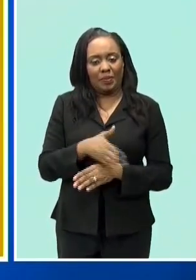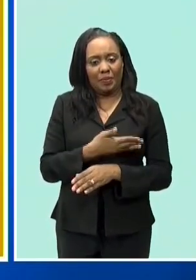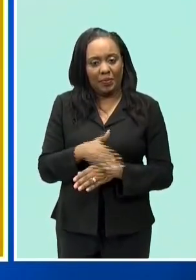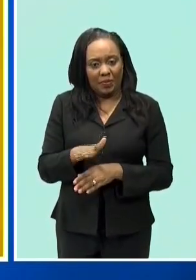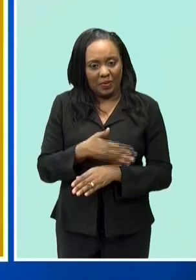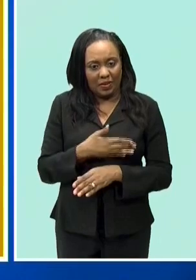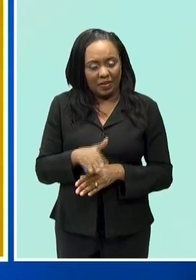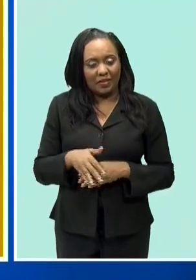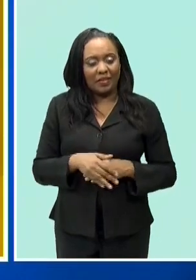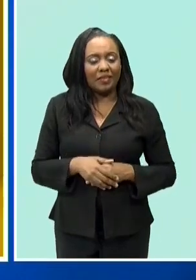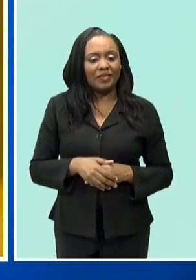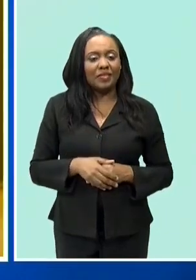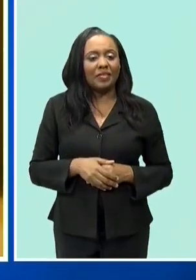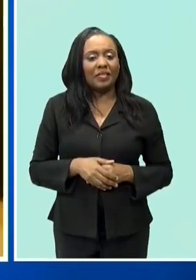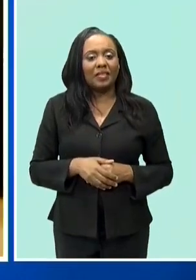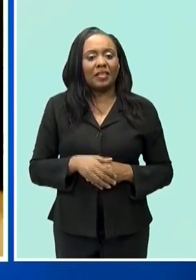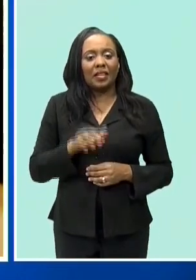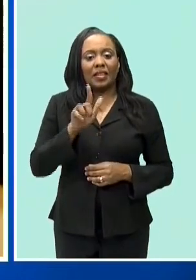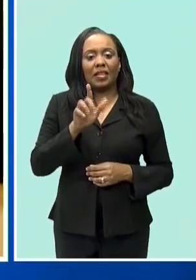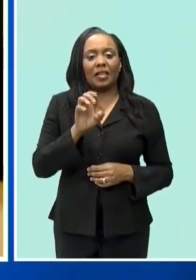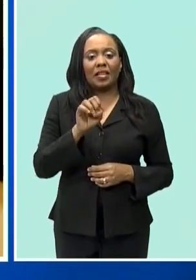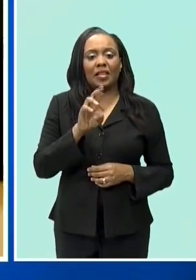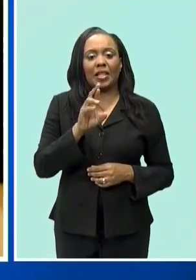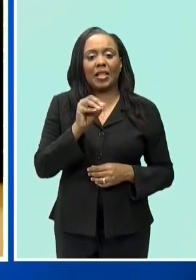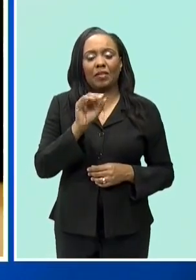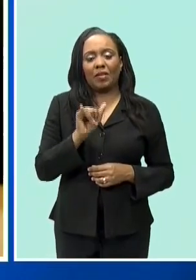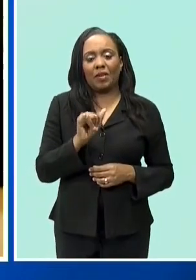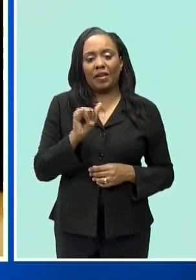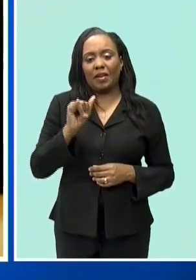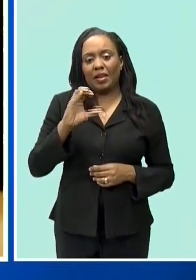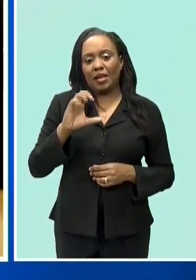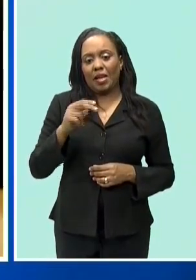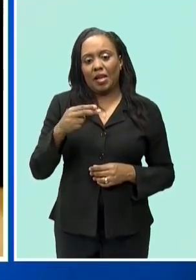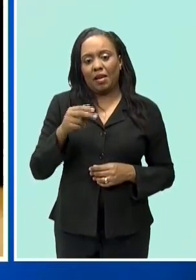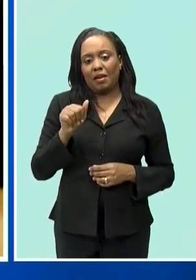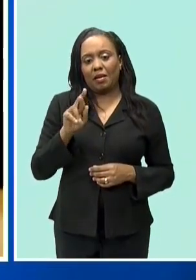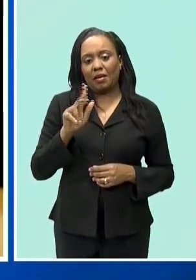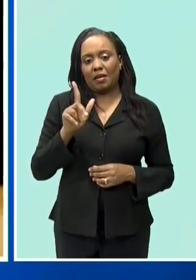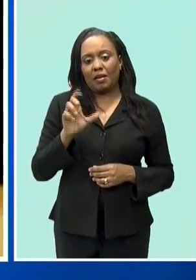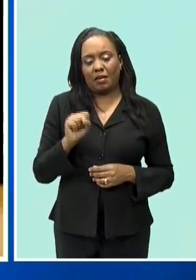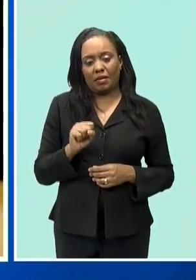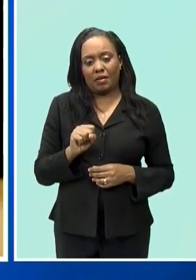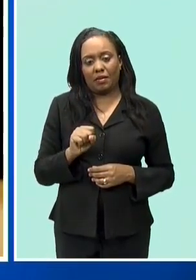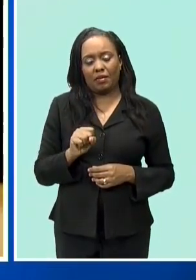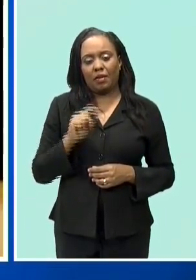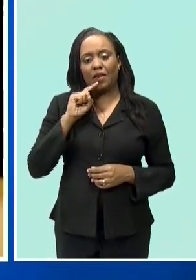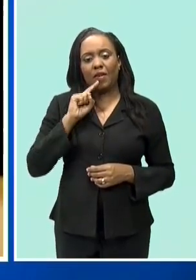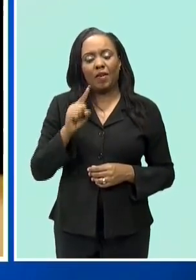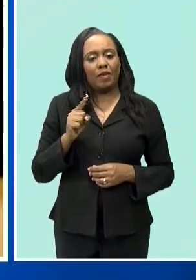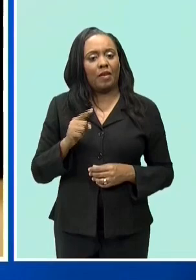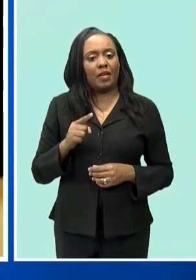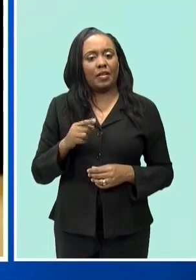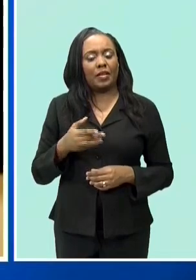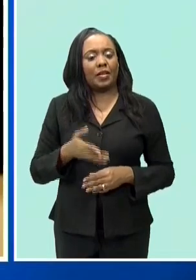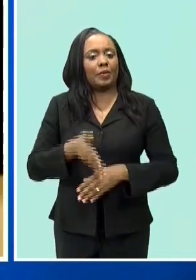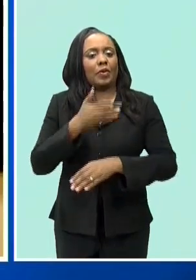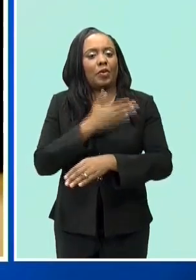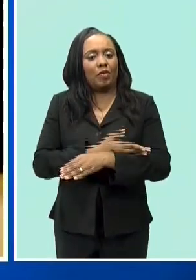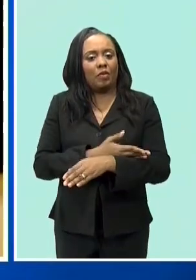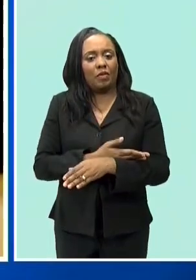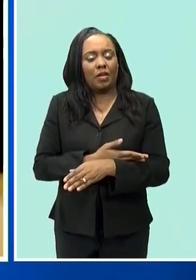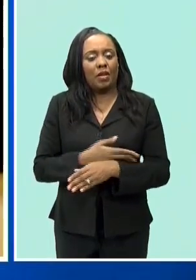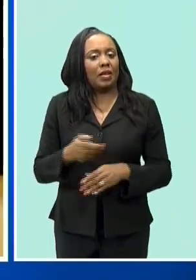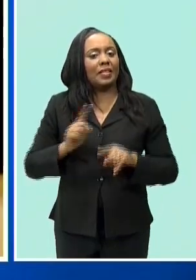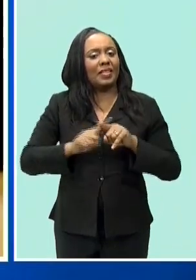of the art form, Leroy Wadix Charles, also recognized for his invaluable contribution to the promotion of